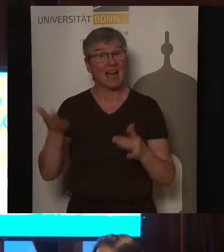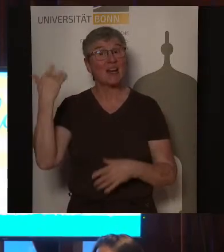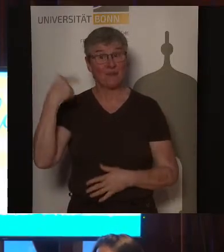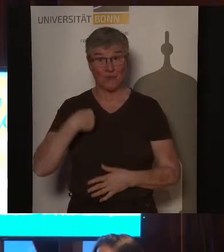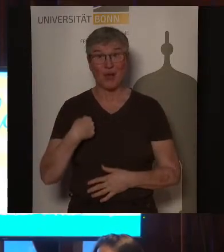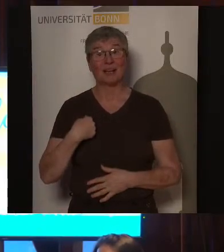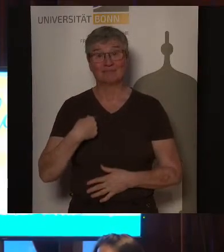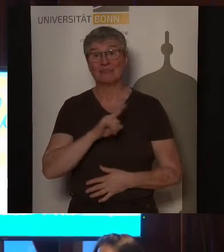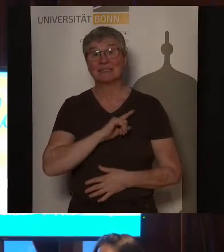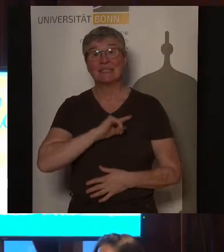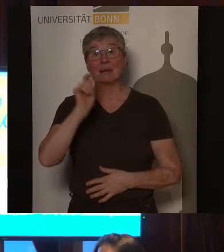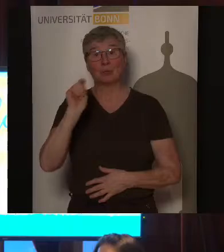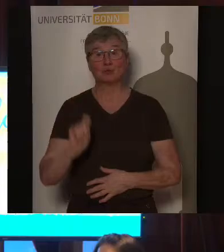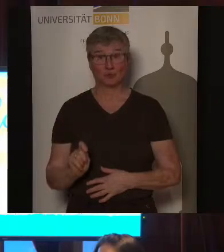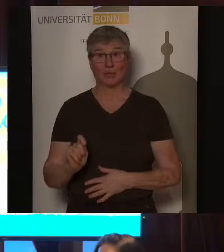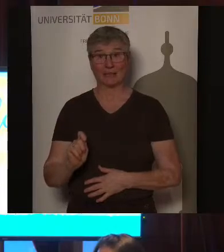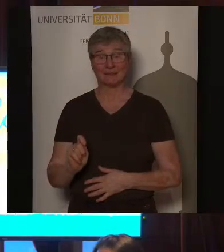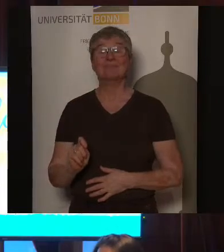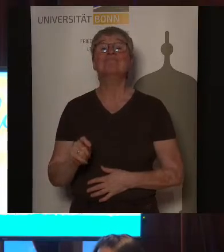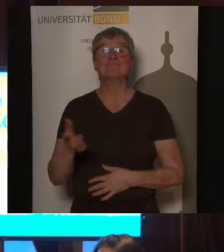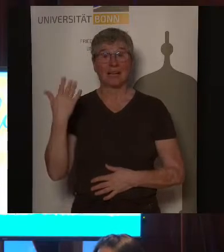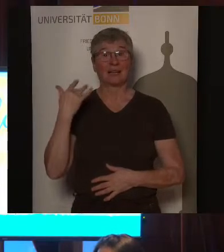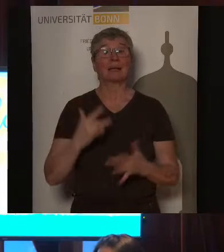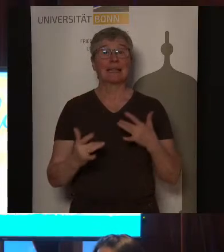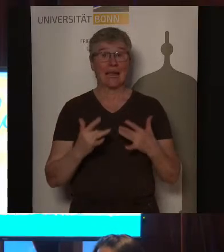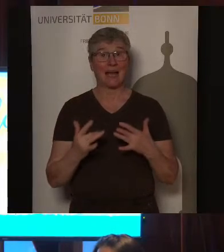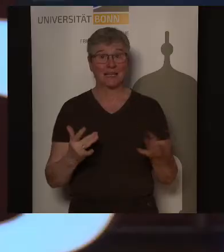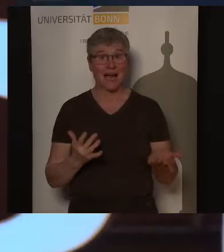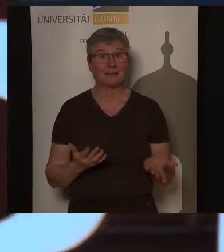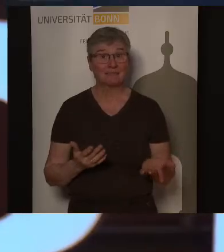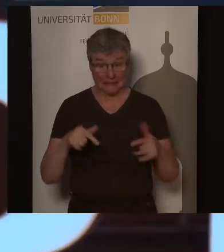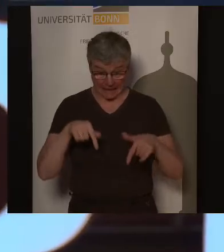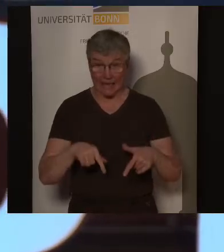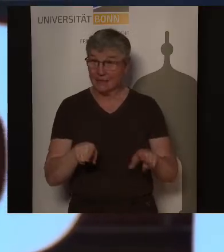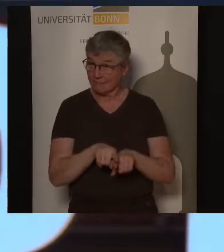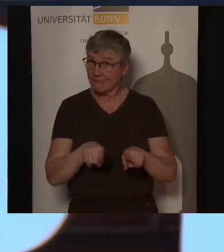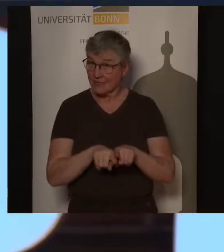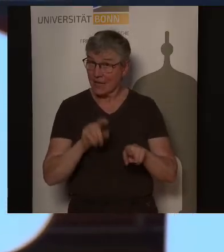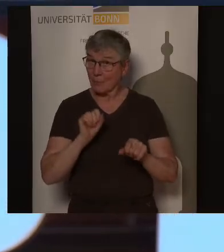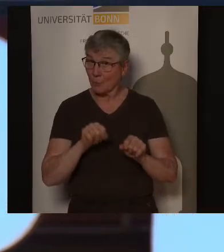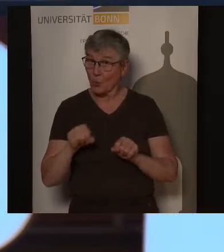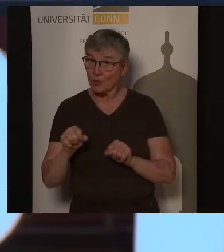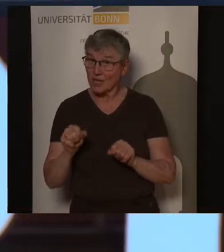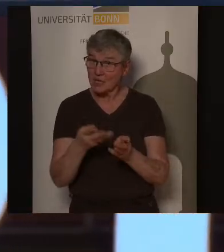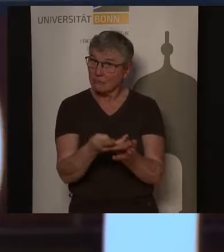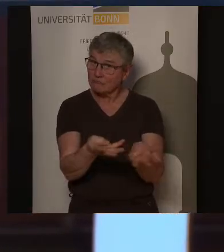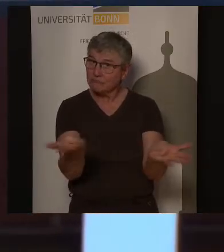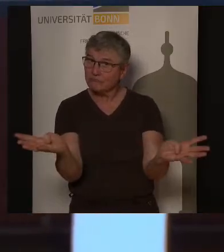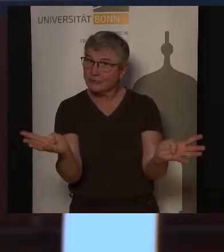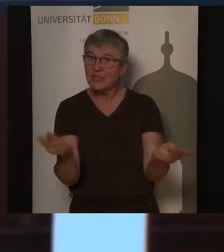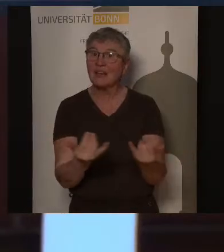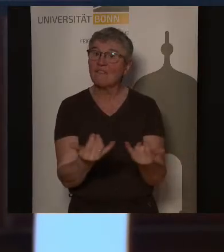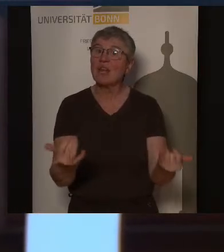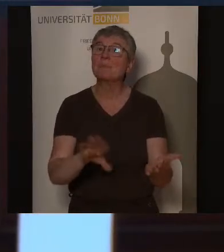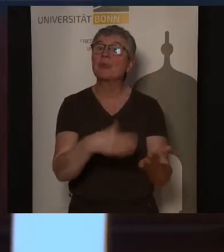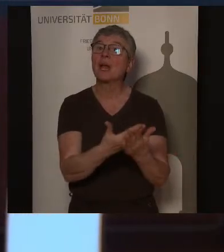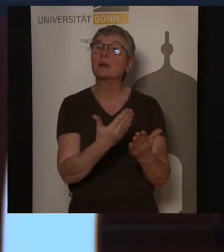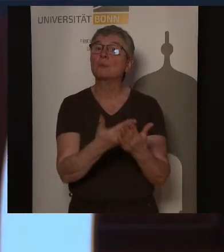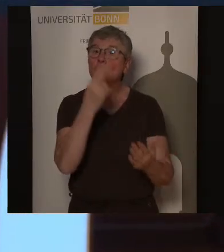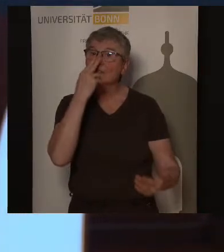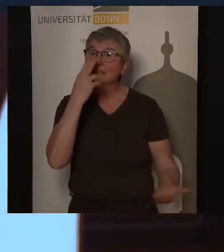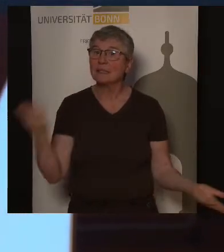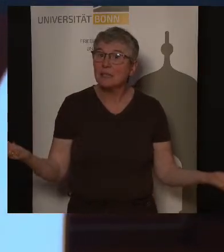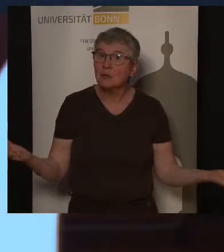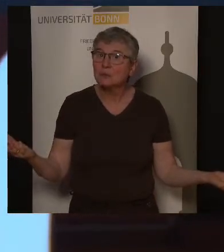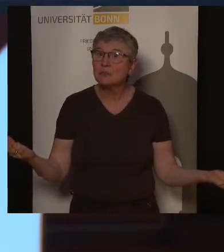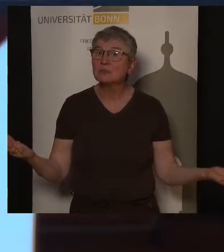but I used to be in a theatre. I used to play in the theatre. Is that something we can